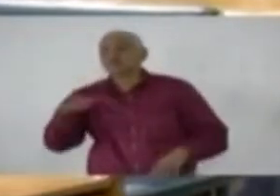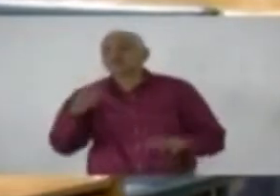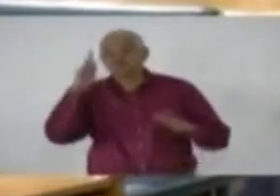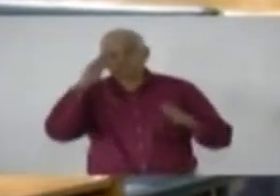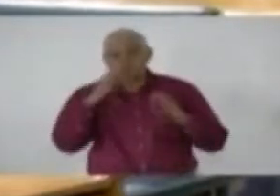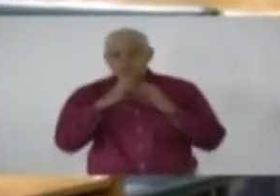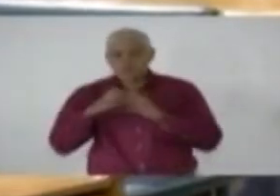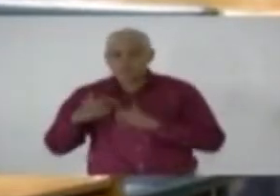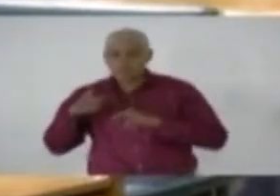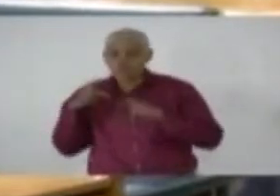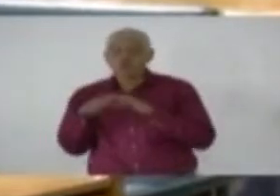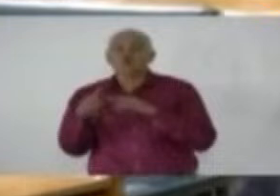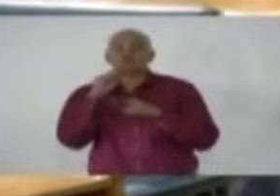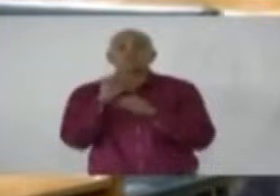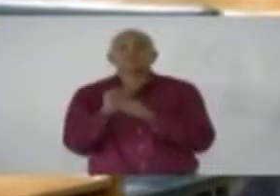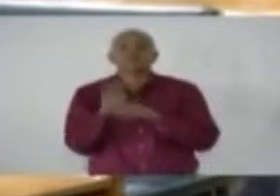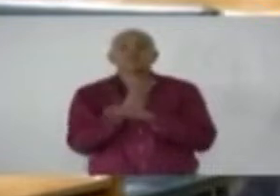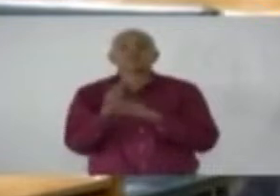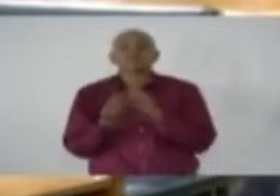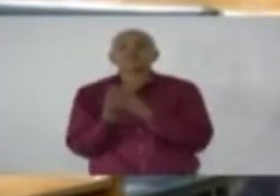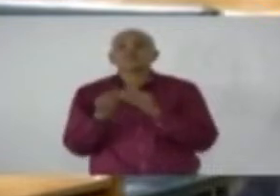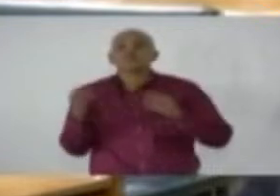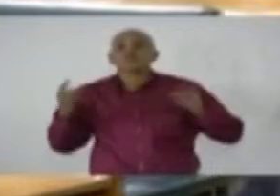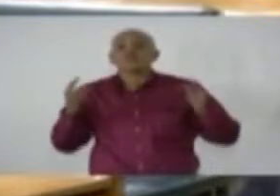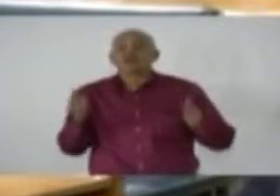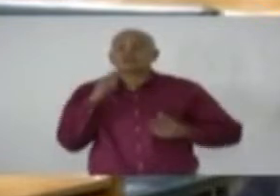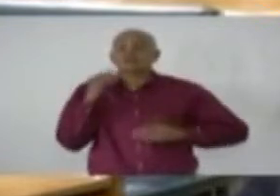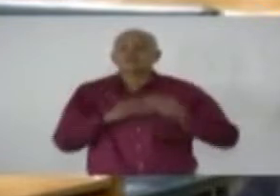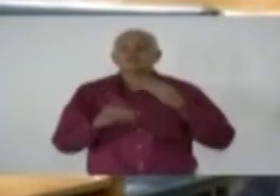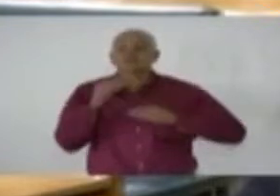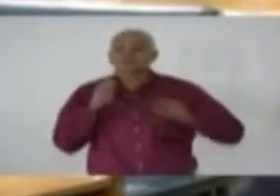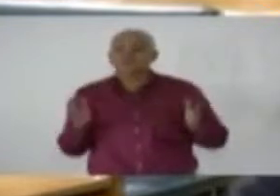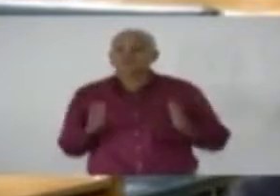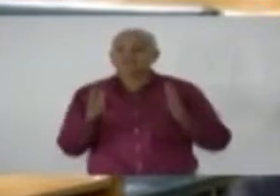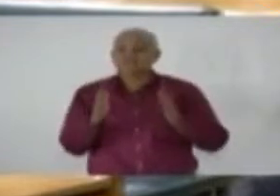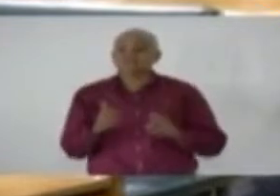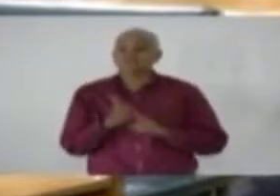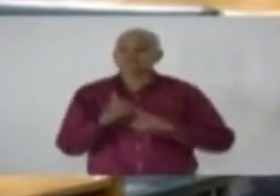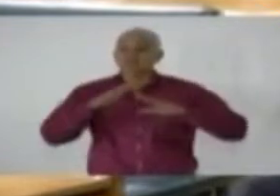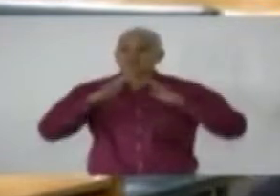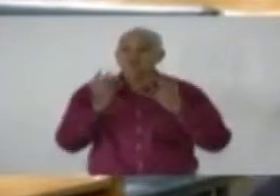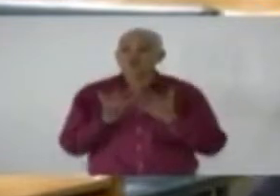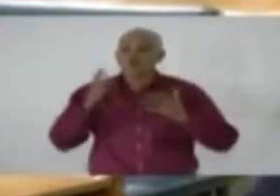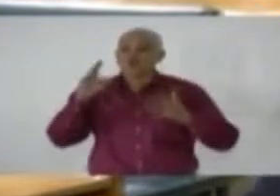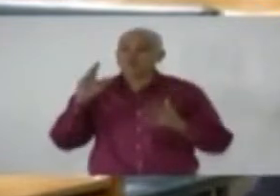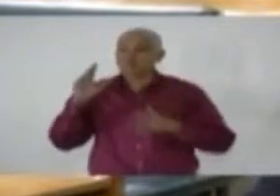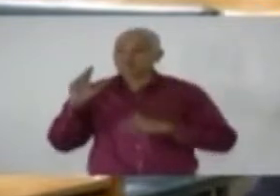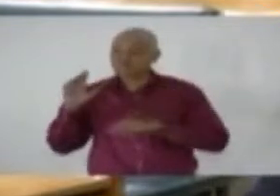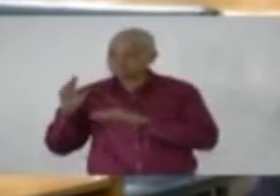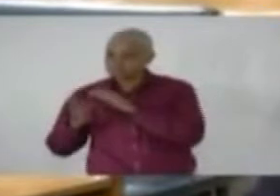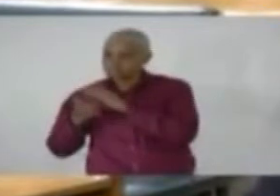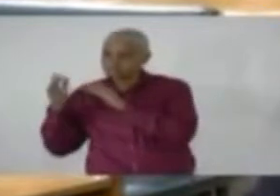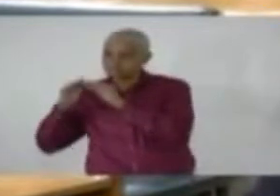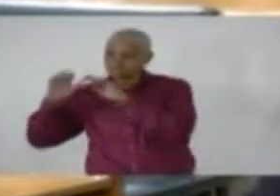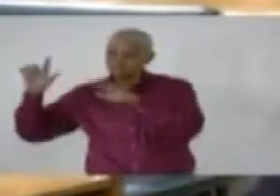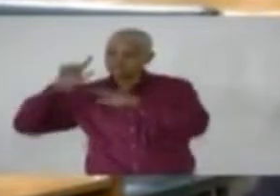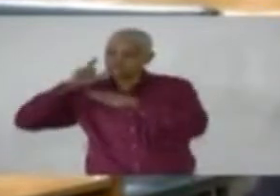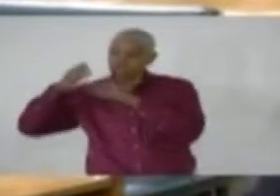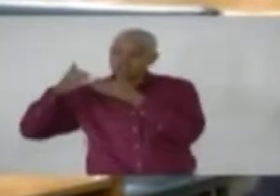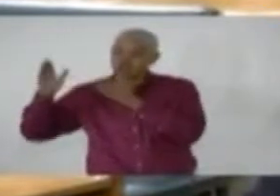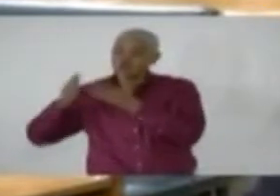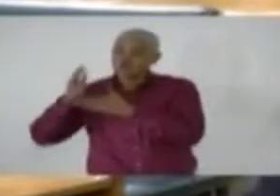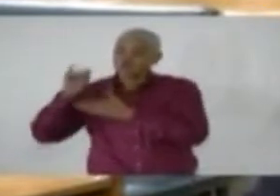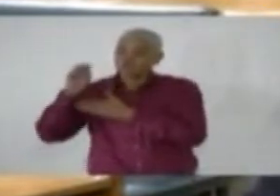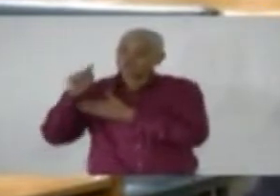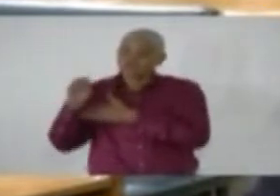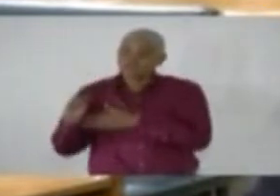collaboratively we cut it out to make businesses grow. So trade facilitation, the global digital portal has just been launched by